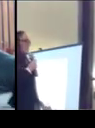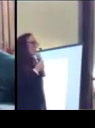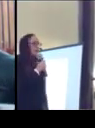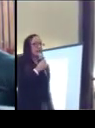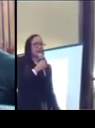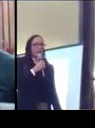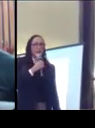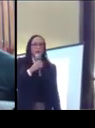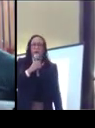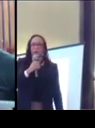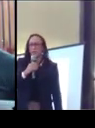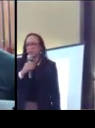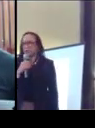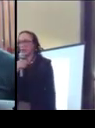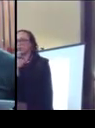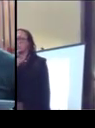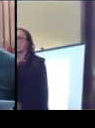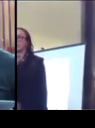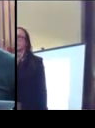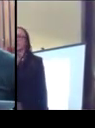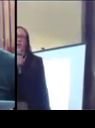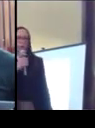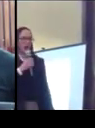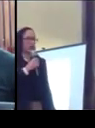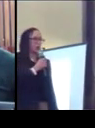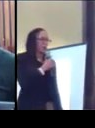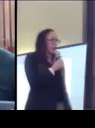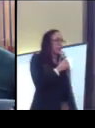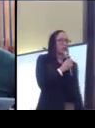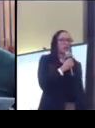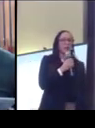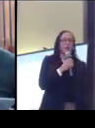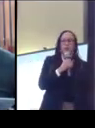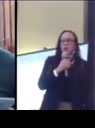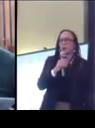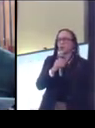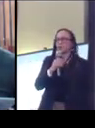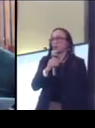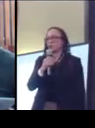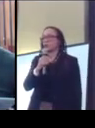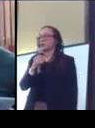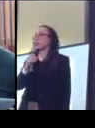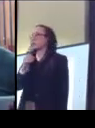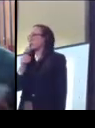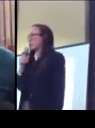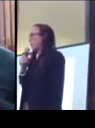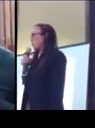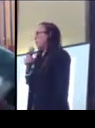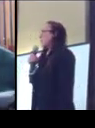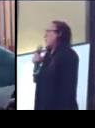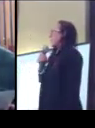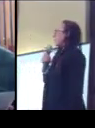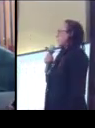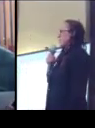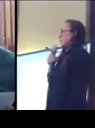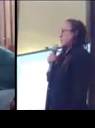process. That by putting shared language together and co-authoring a document that community members can use for years to